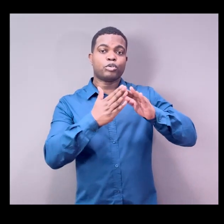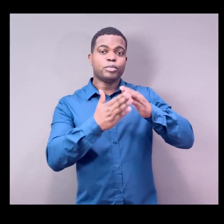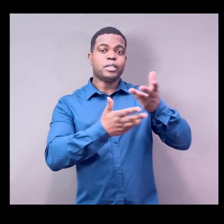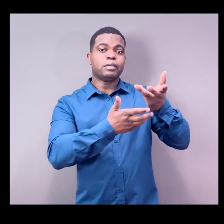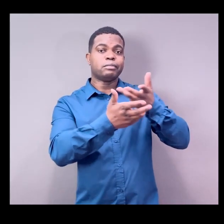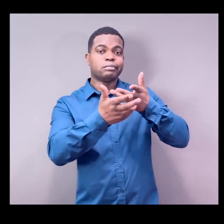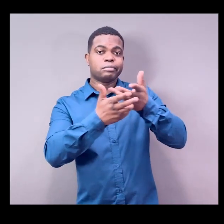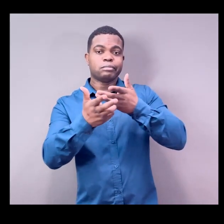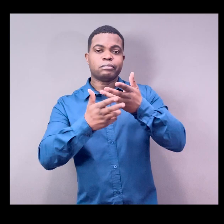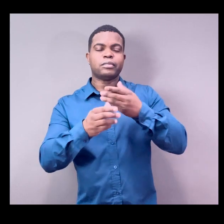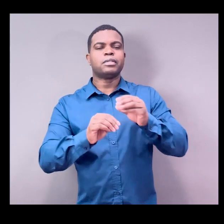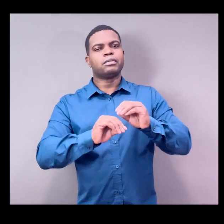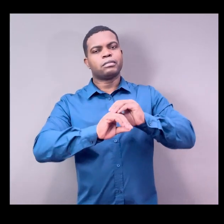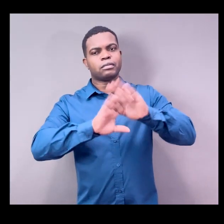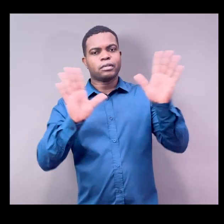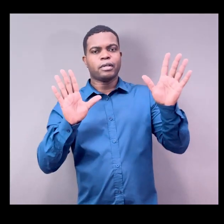engagement